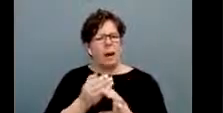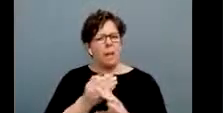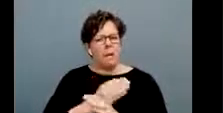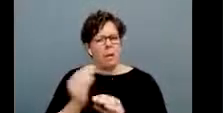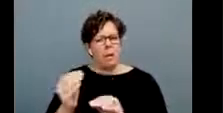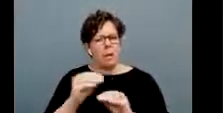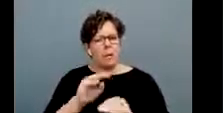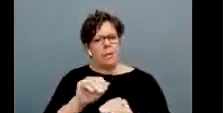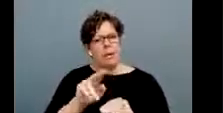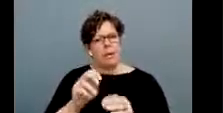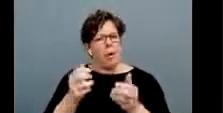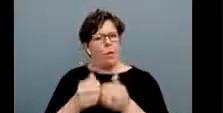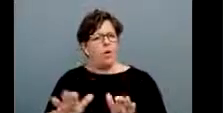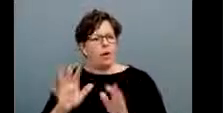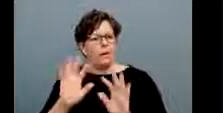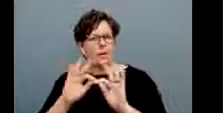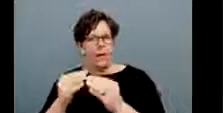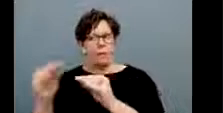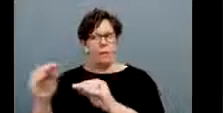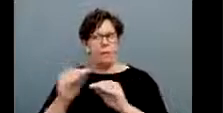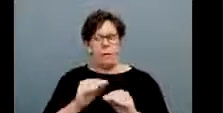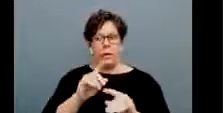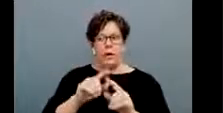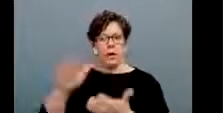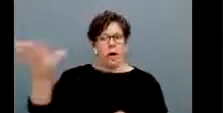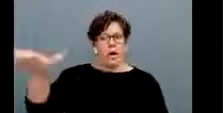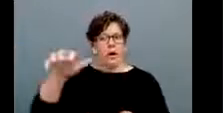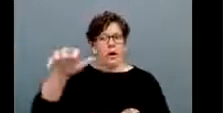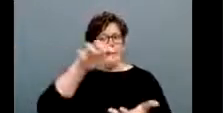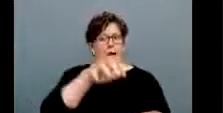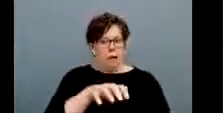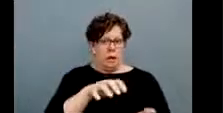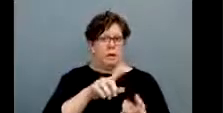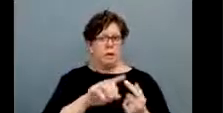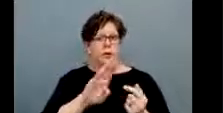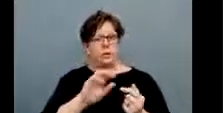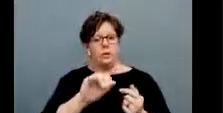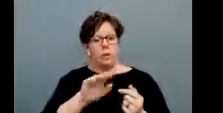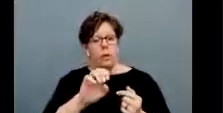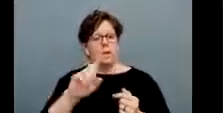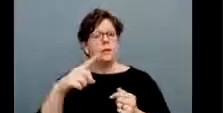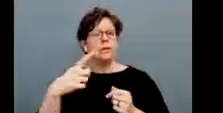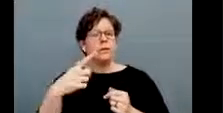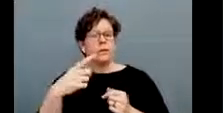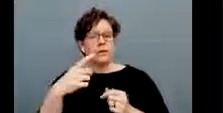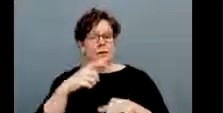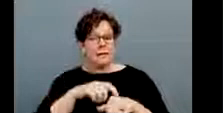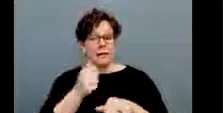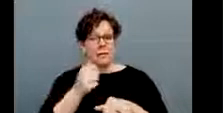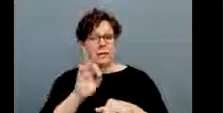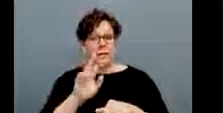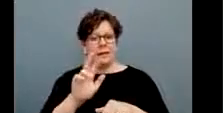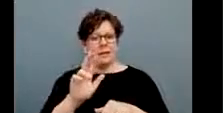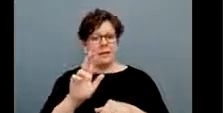family moved and he was unable to bring his large amounts of work along. The first time this happened was in 1923 when the